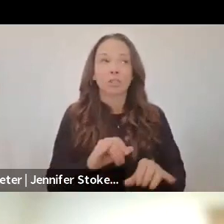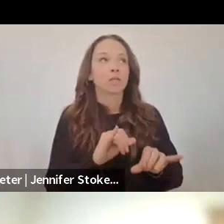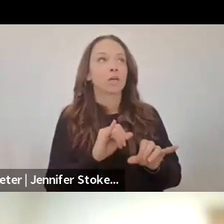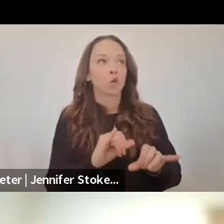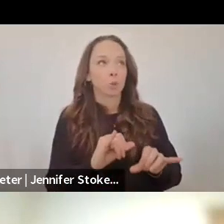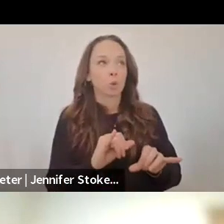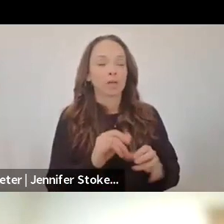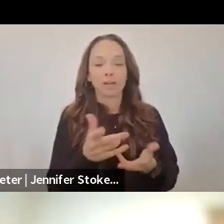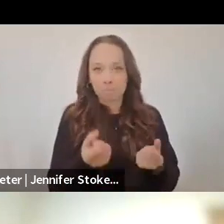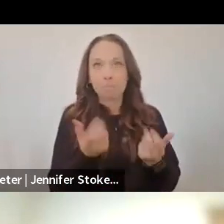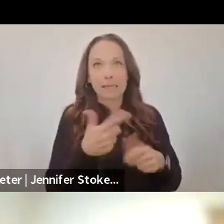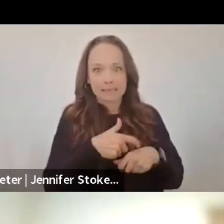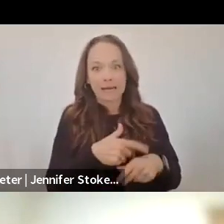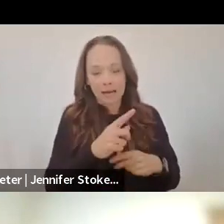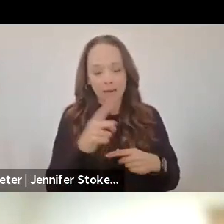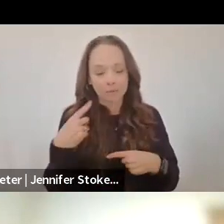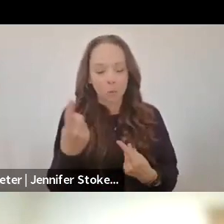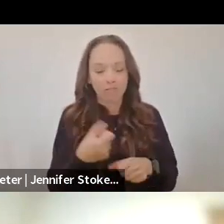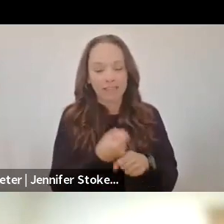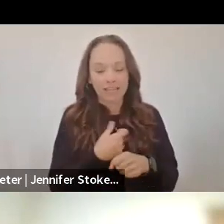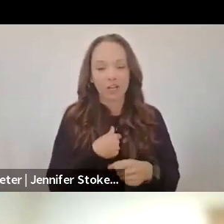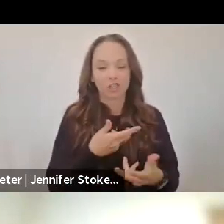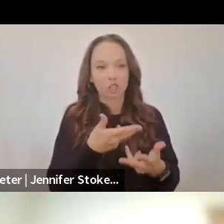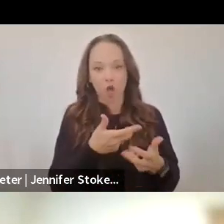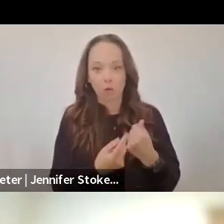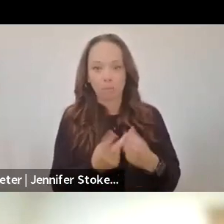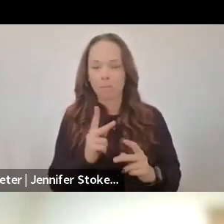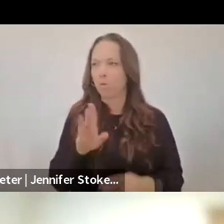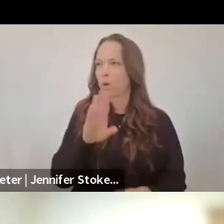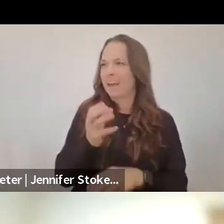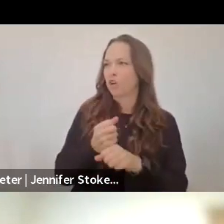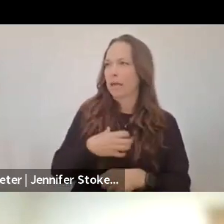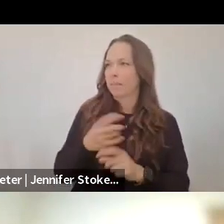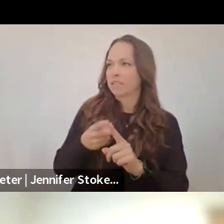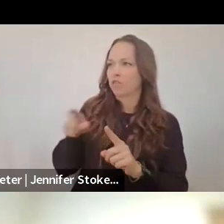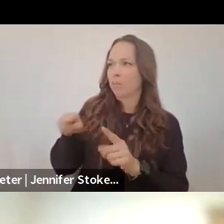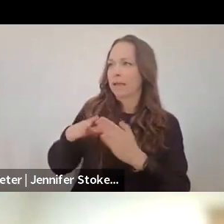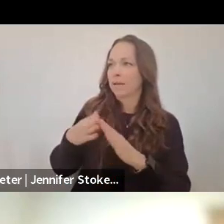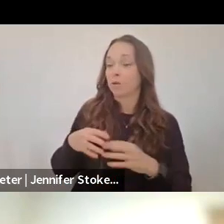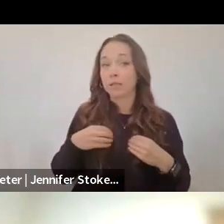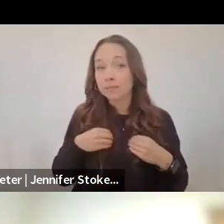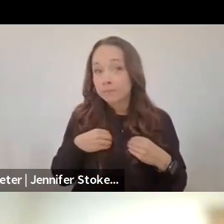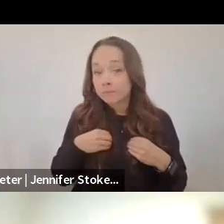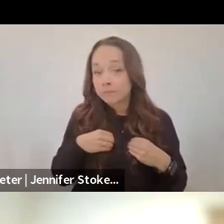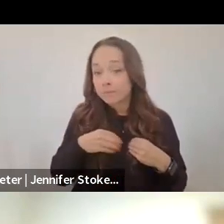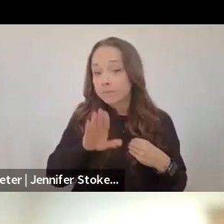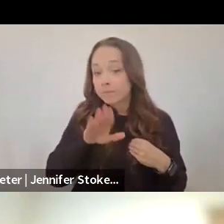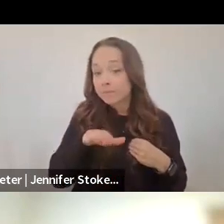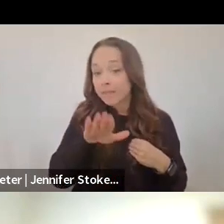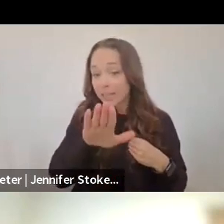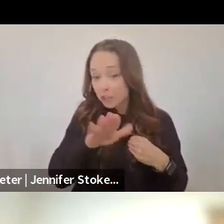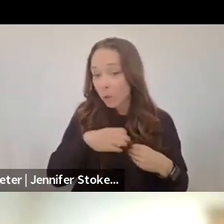years talking to people about those things. They're like, well, we never receive any complaints. And I say, is your complaint